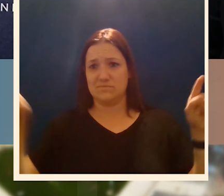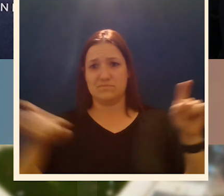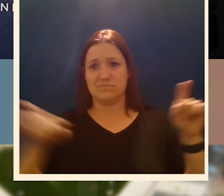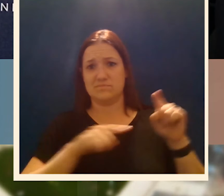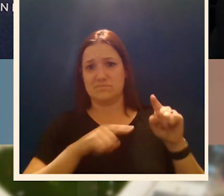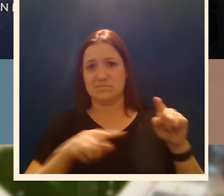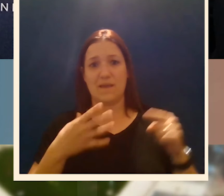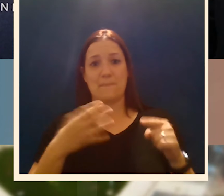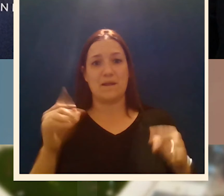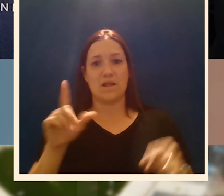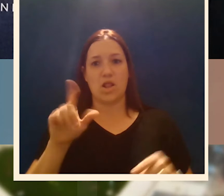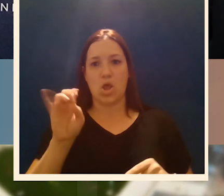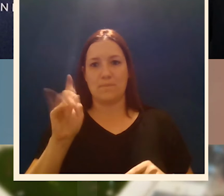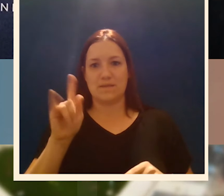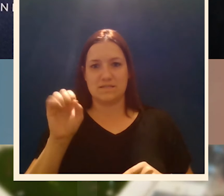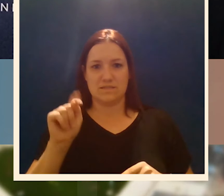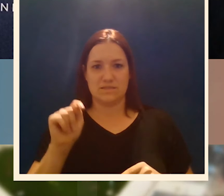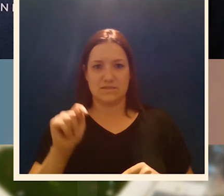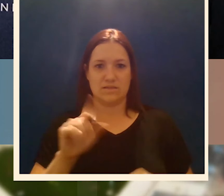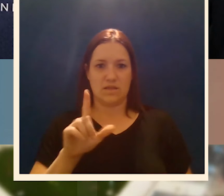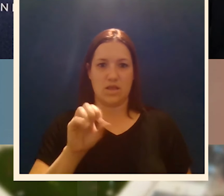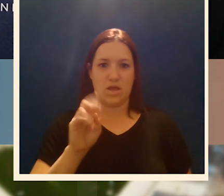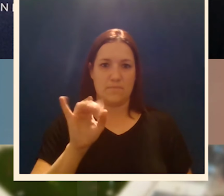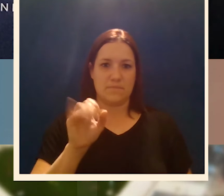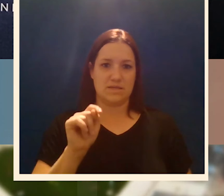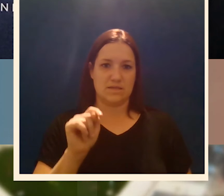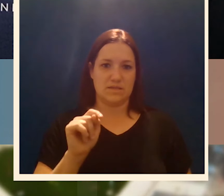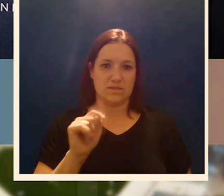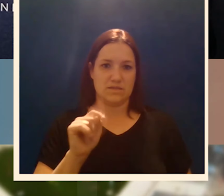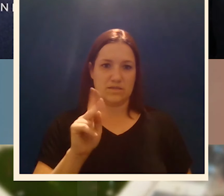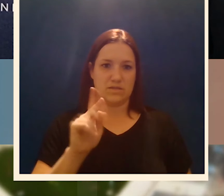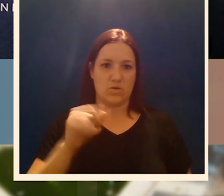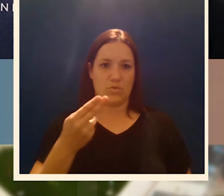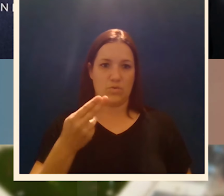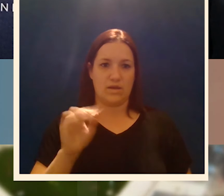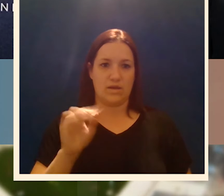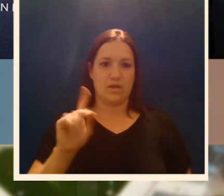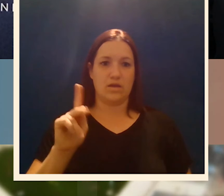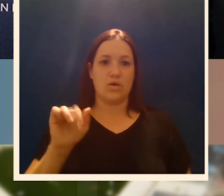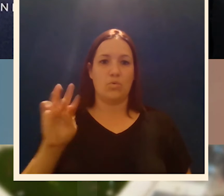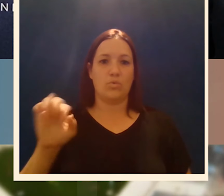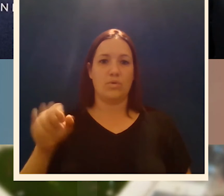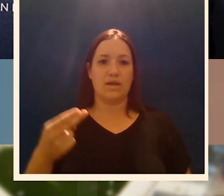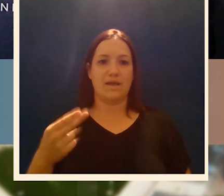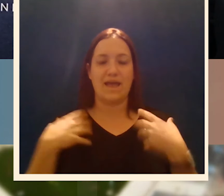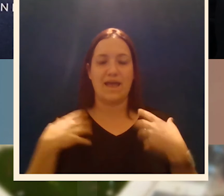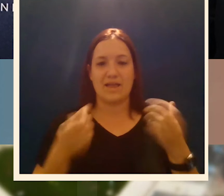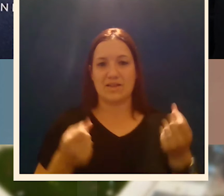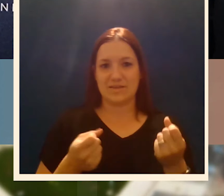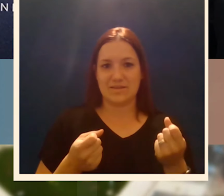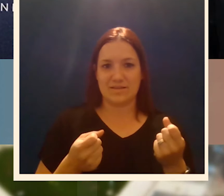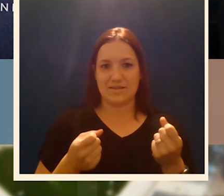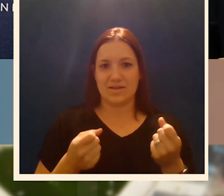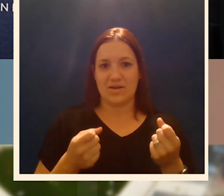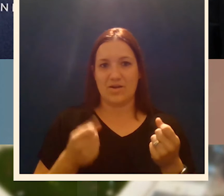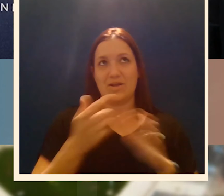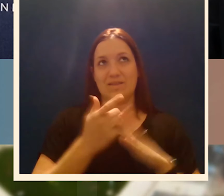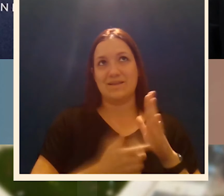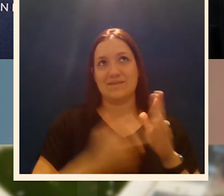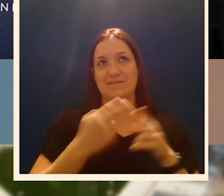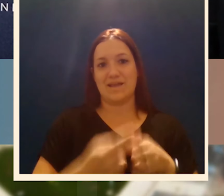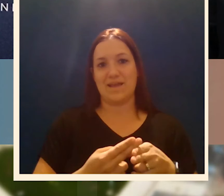Well, technically our legal name is still the Kuya Delta Healthcare District. We are still a district hospital, a public hospital, and we are